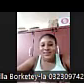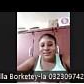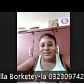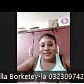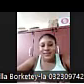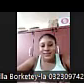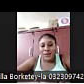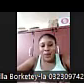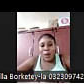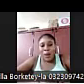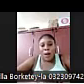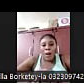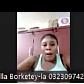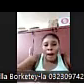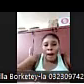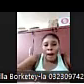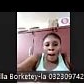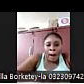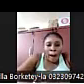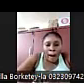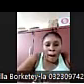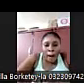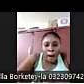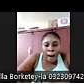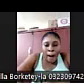Two. Hello.